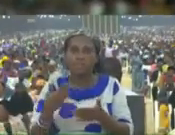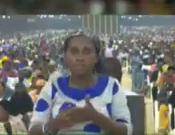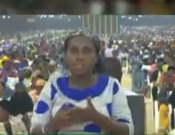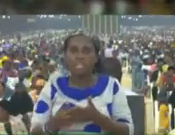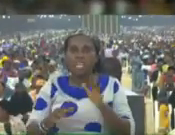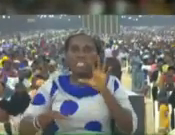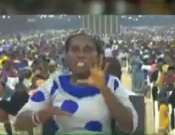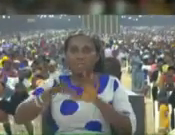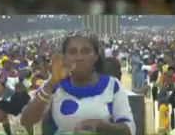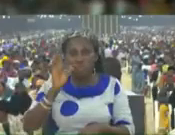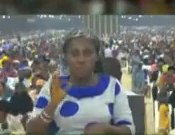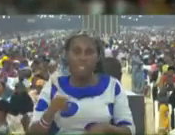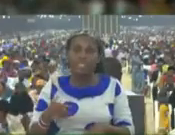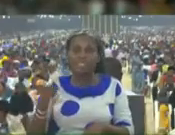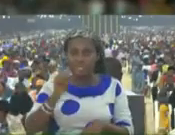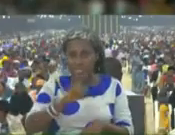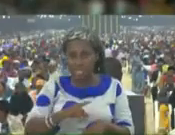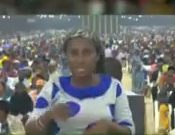Spiritually, they were under siege.